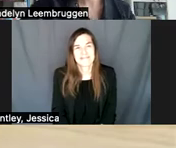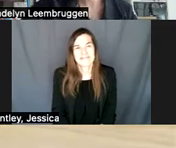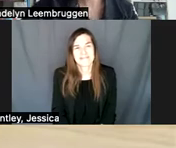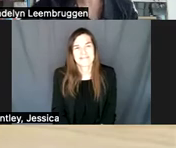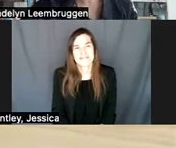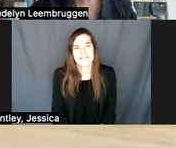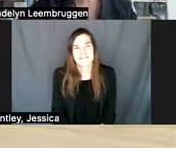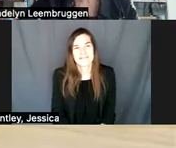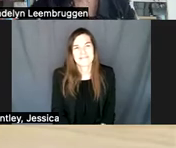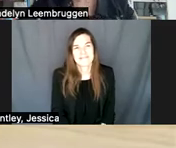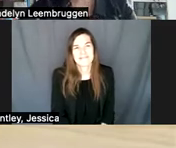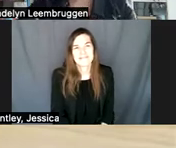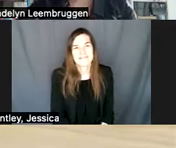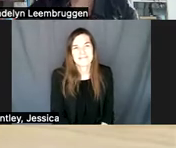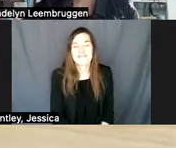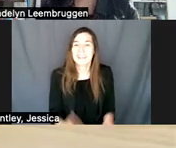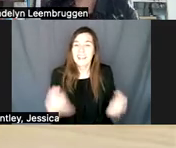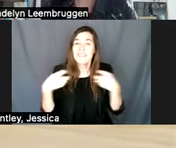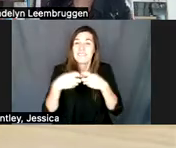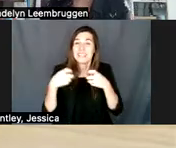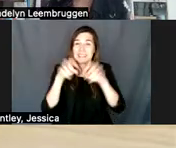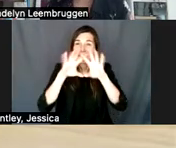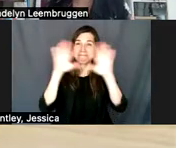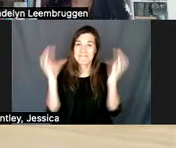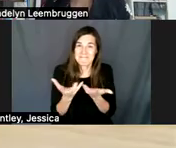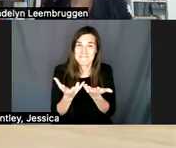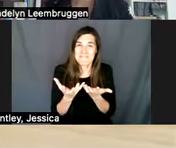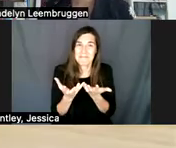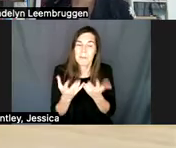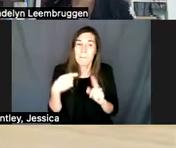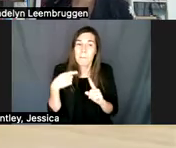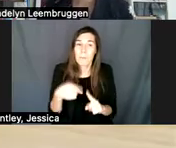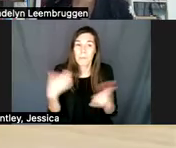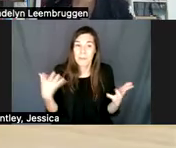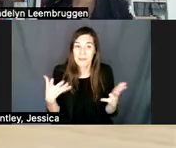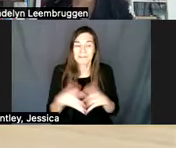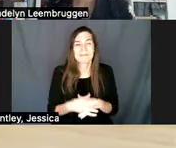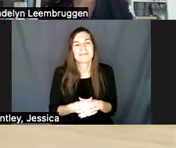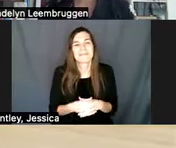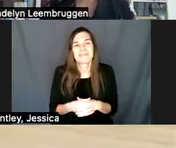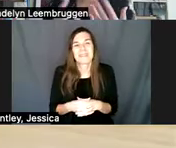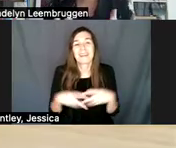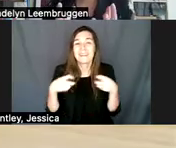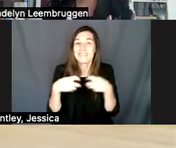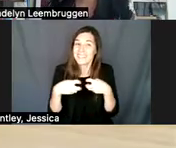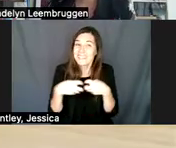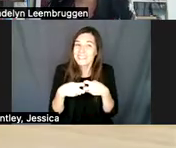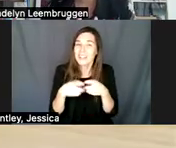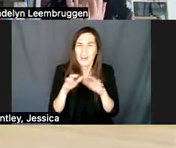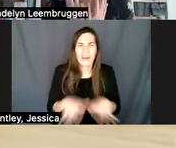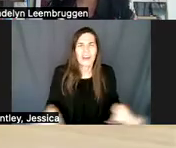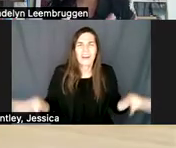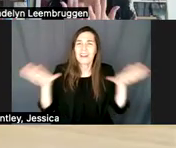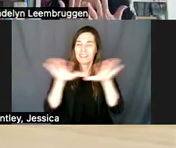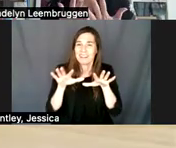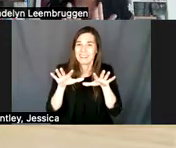So I know that was a pretty physicsy overview of things, but the point I want to get across is that physics is everywhere around us in